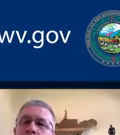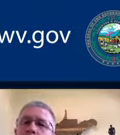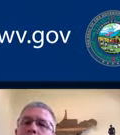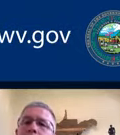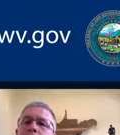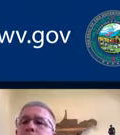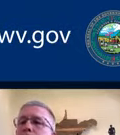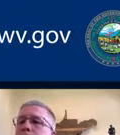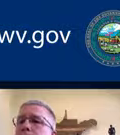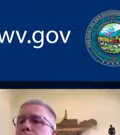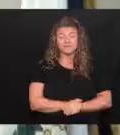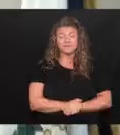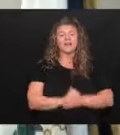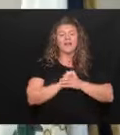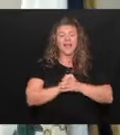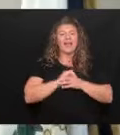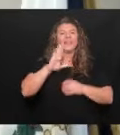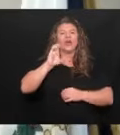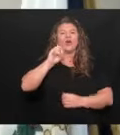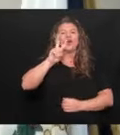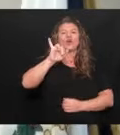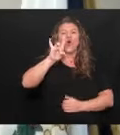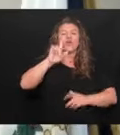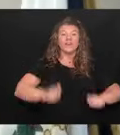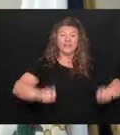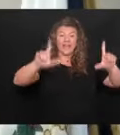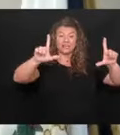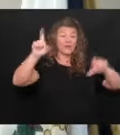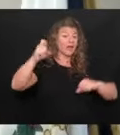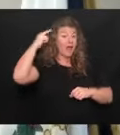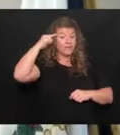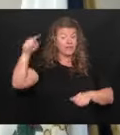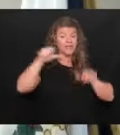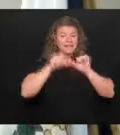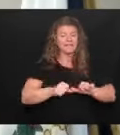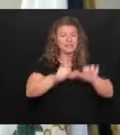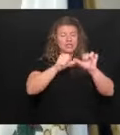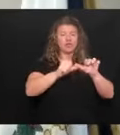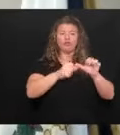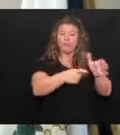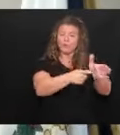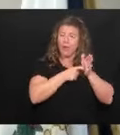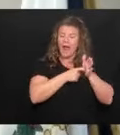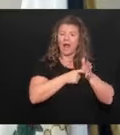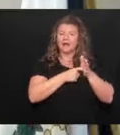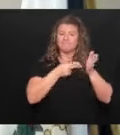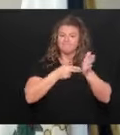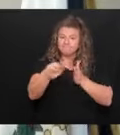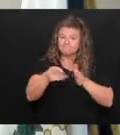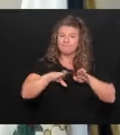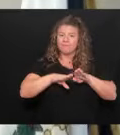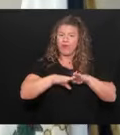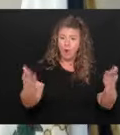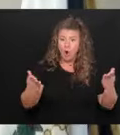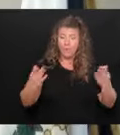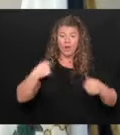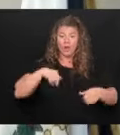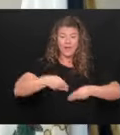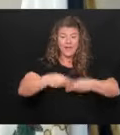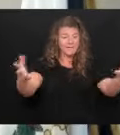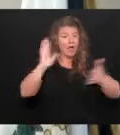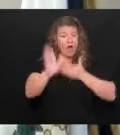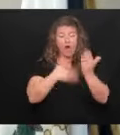To the COVID dashboard. The governor continues to require transparency with everything we do and to push out all of the information we